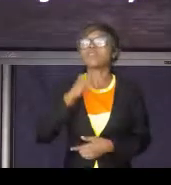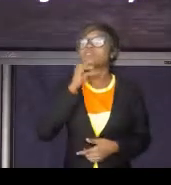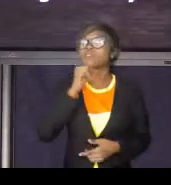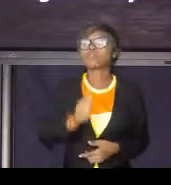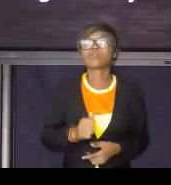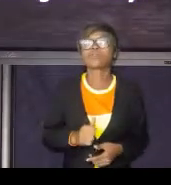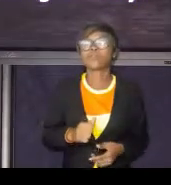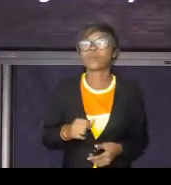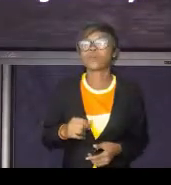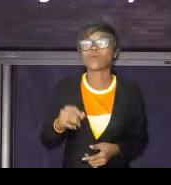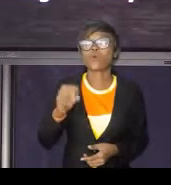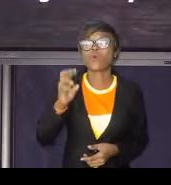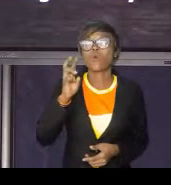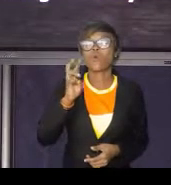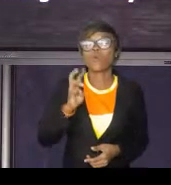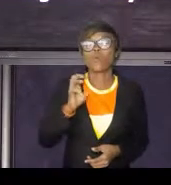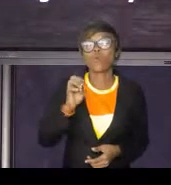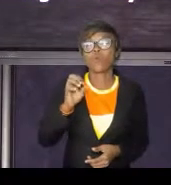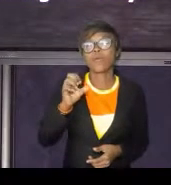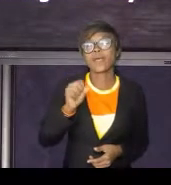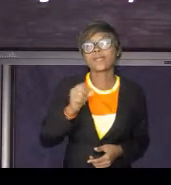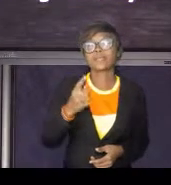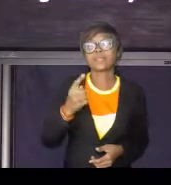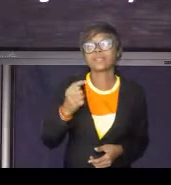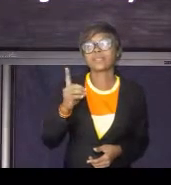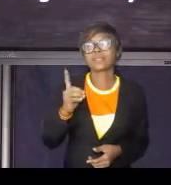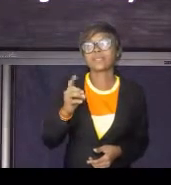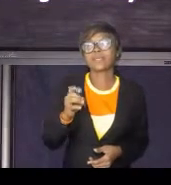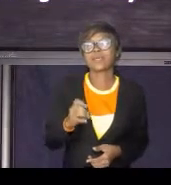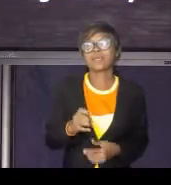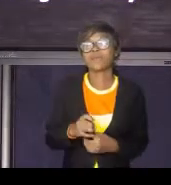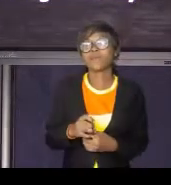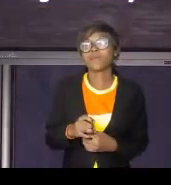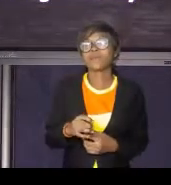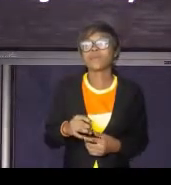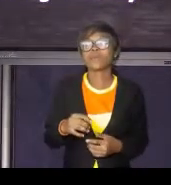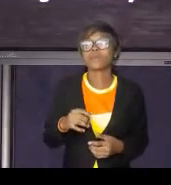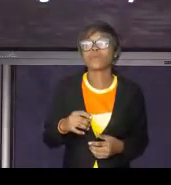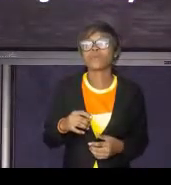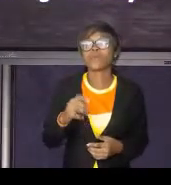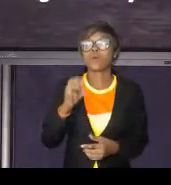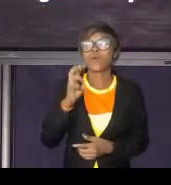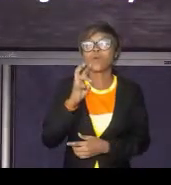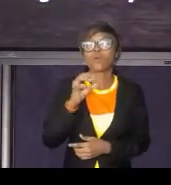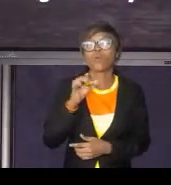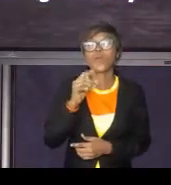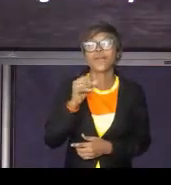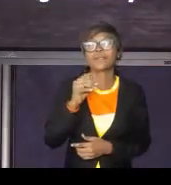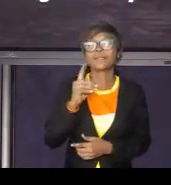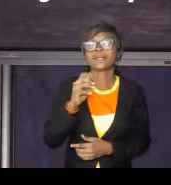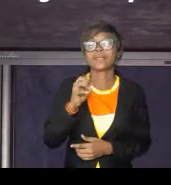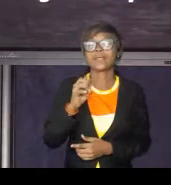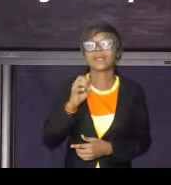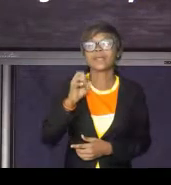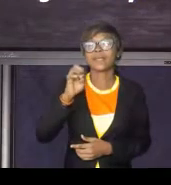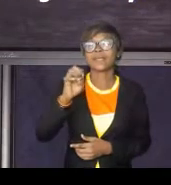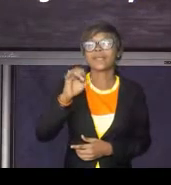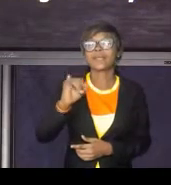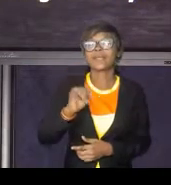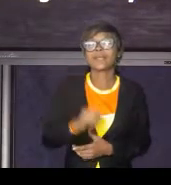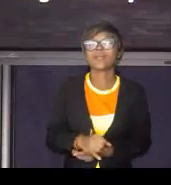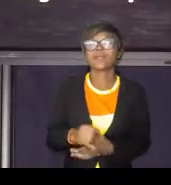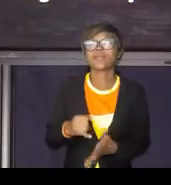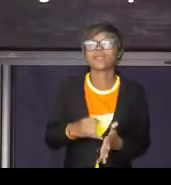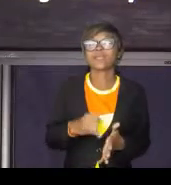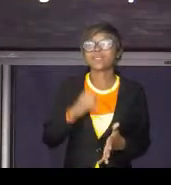incorrect. It is Wednesday. Wednesday. Say that. Wednesday.